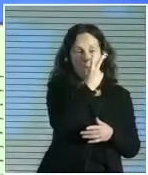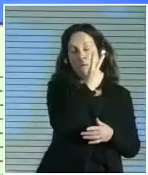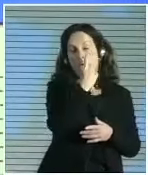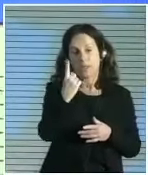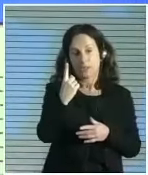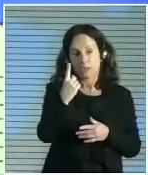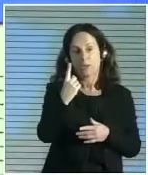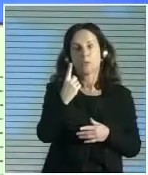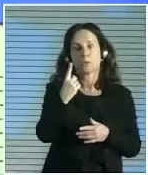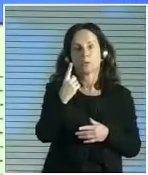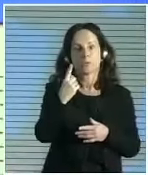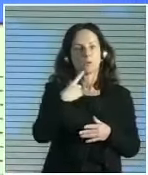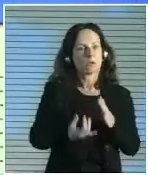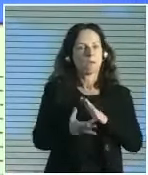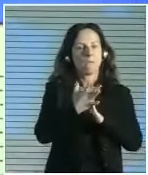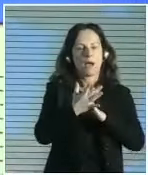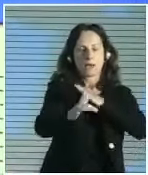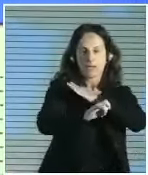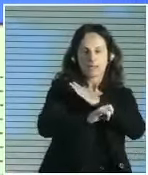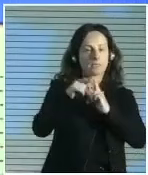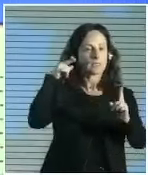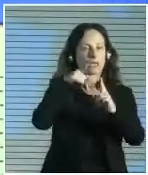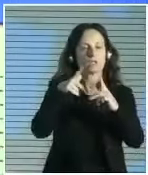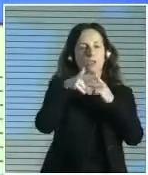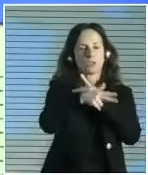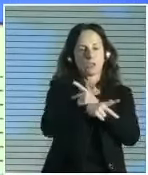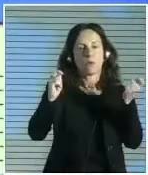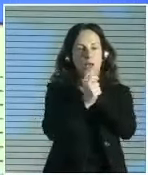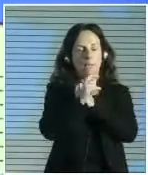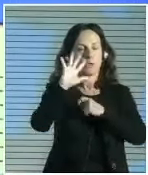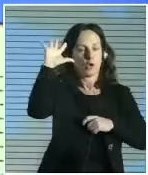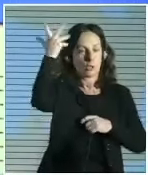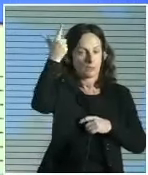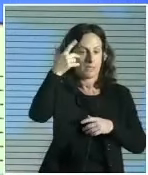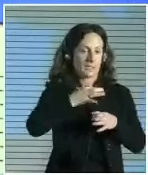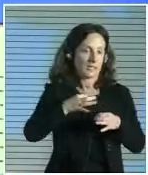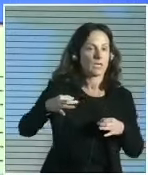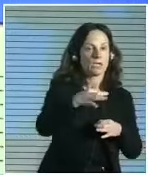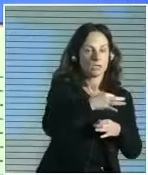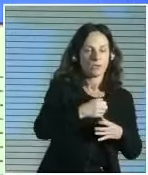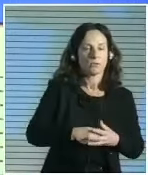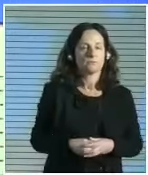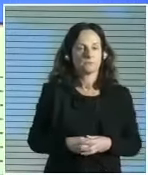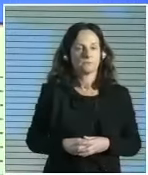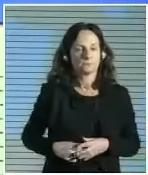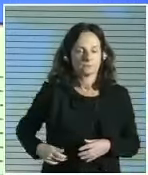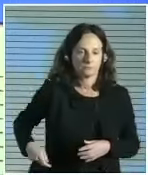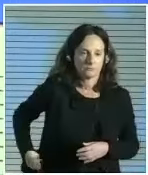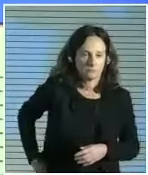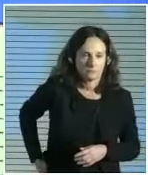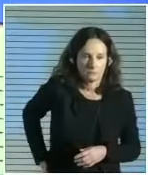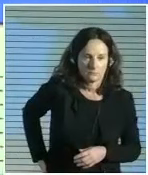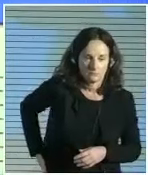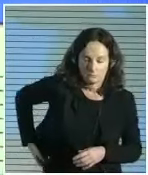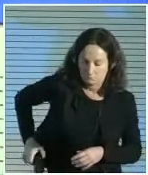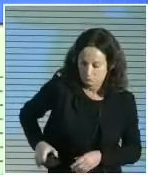2022-2024, which include among its three main objectives, the advancement in the decarbonization